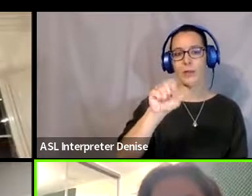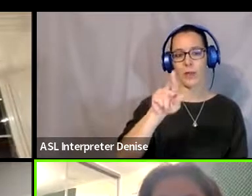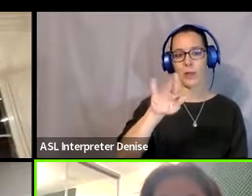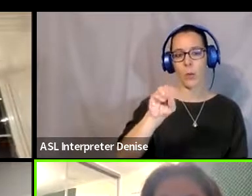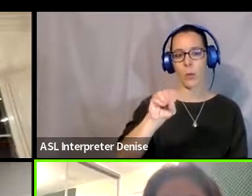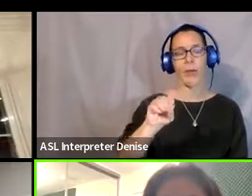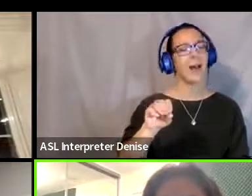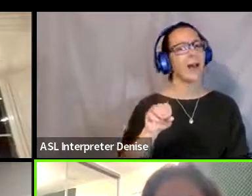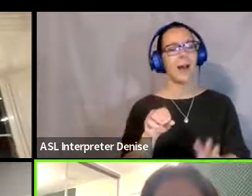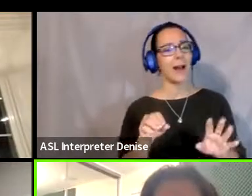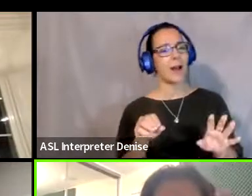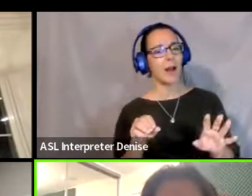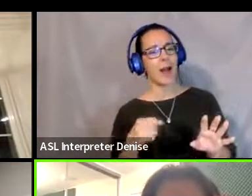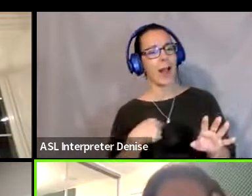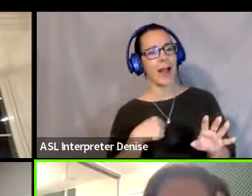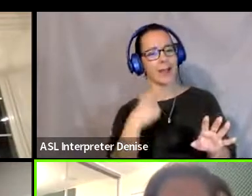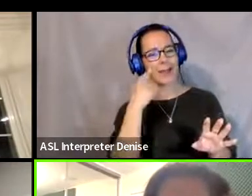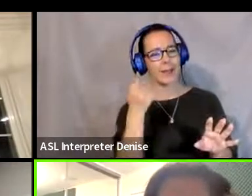a bit